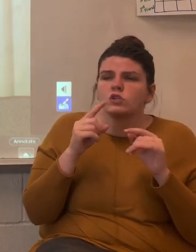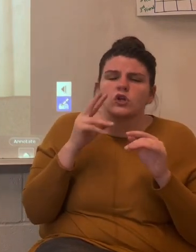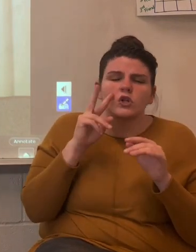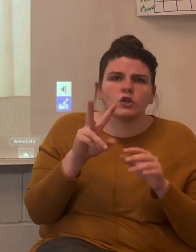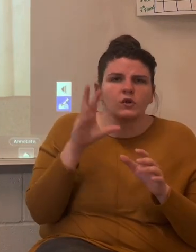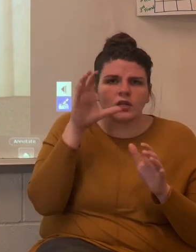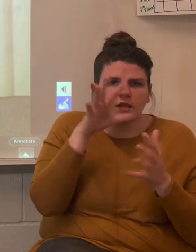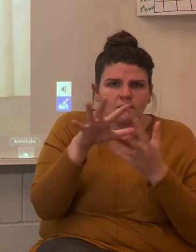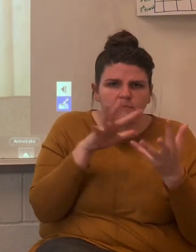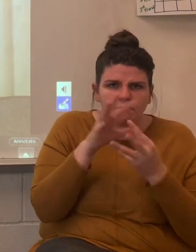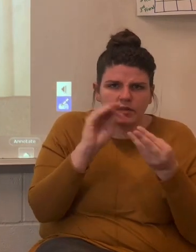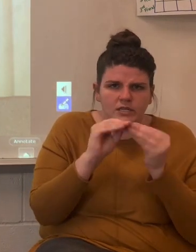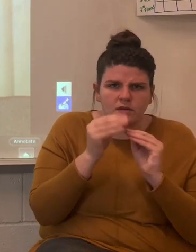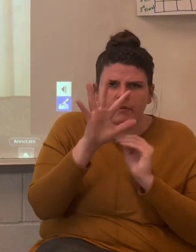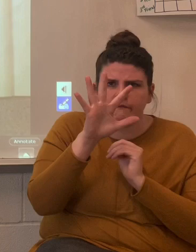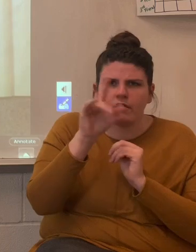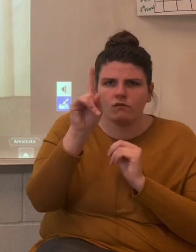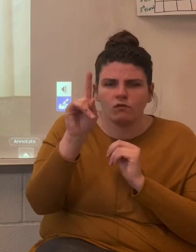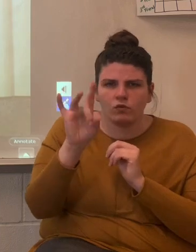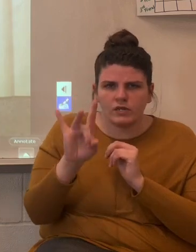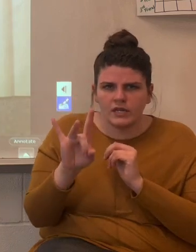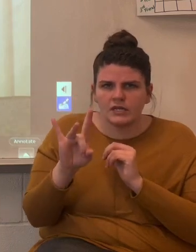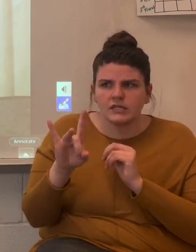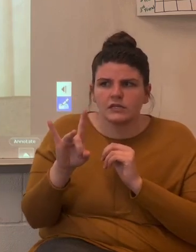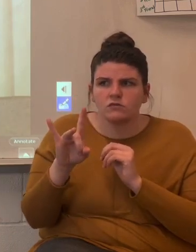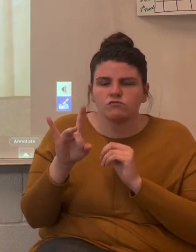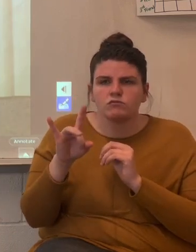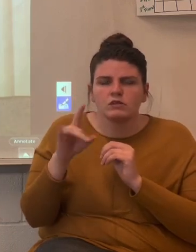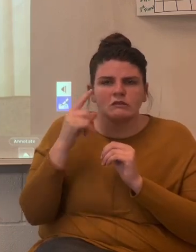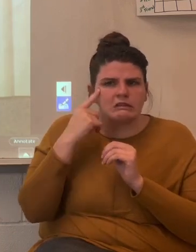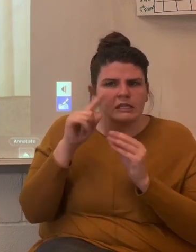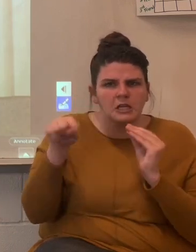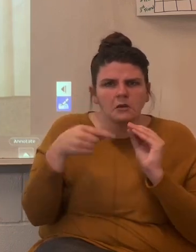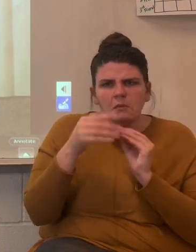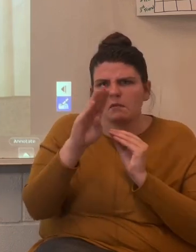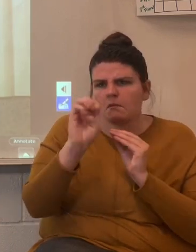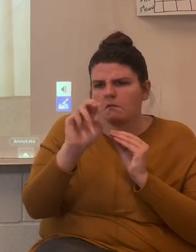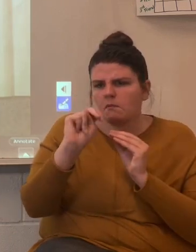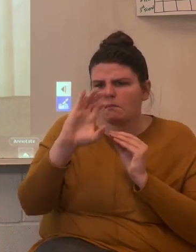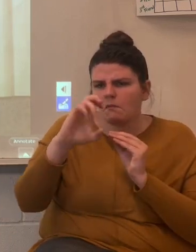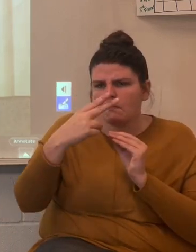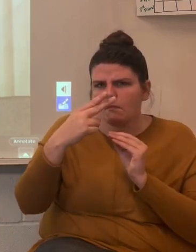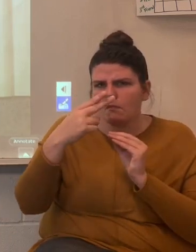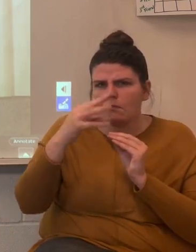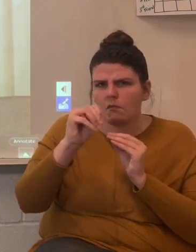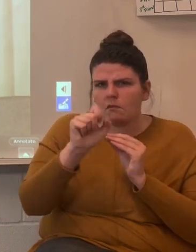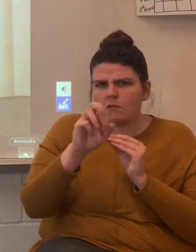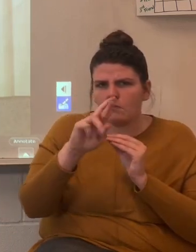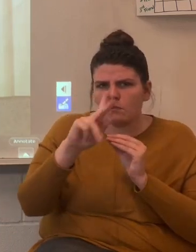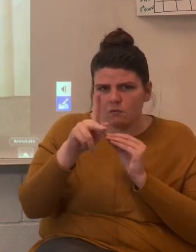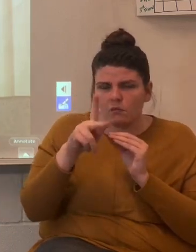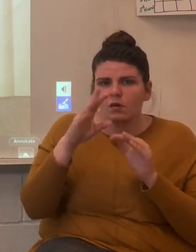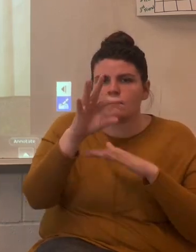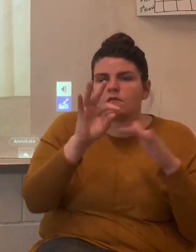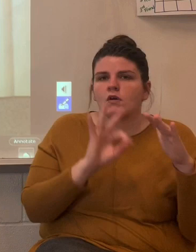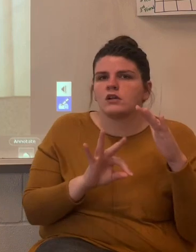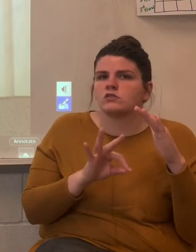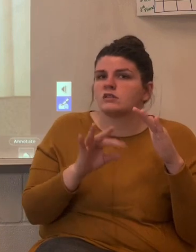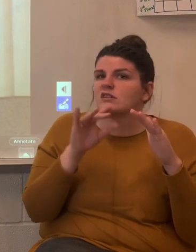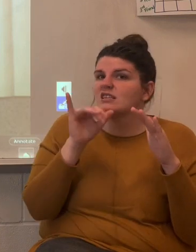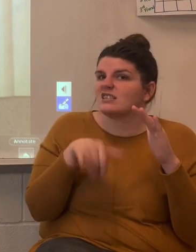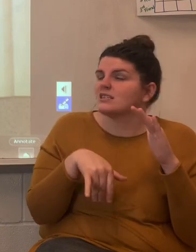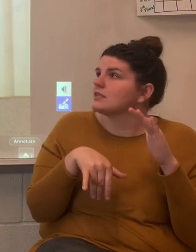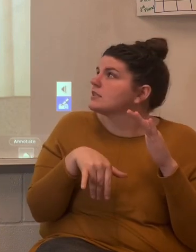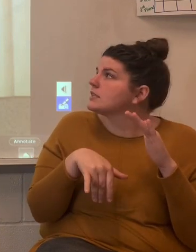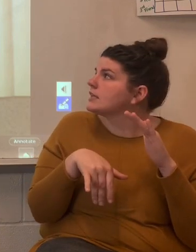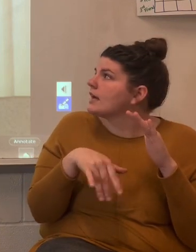5 1/8. And is 5 1/8 closest to 5, 5 1/2, or 6? In this case, it would